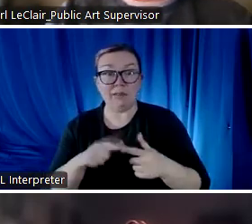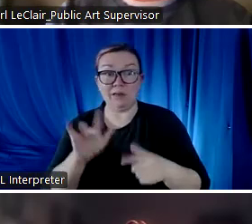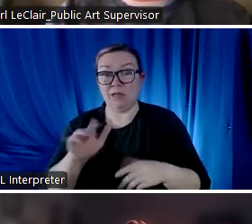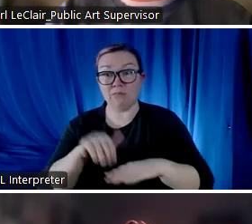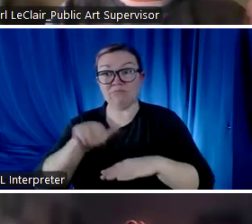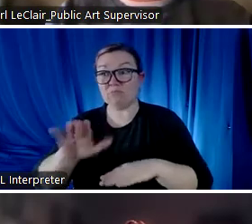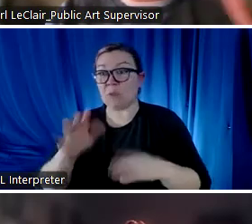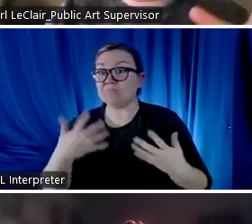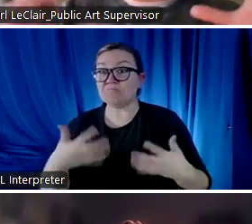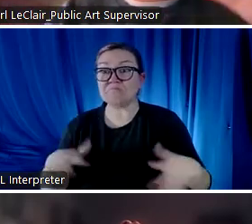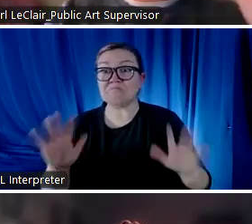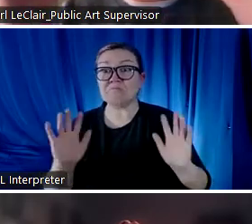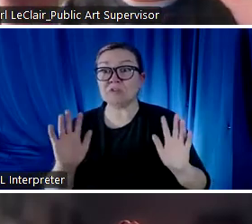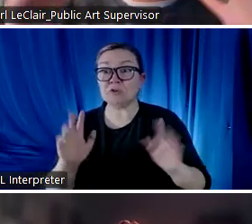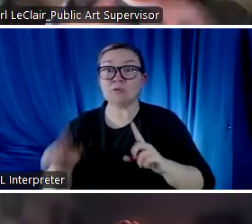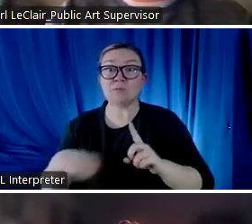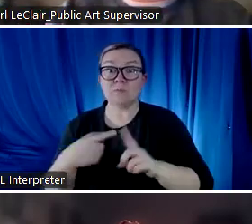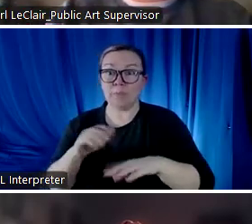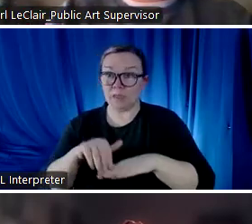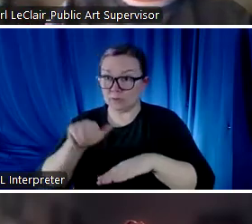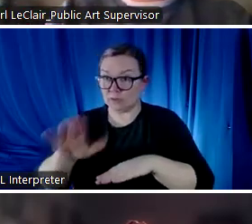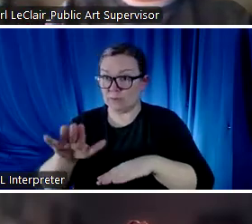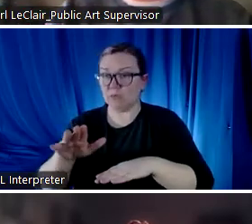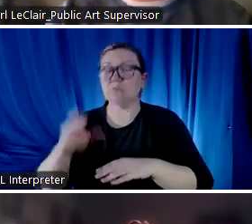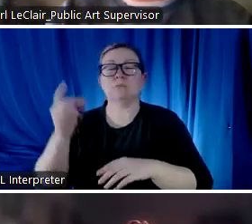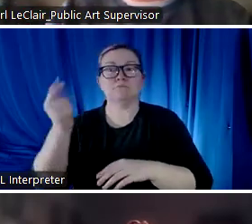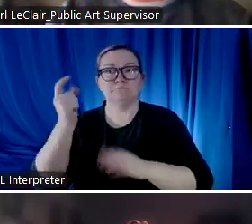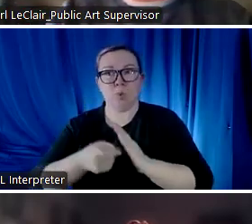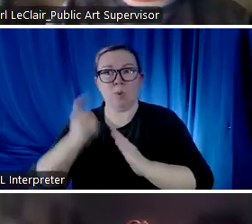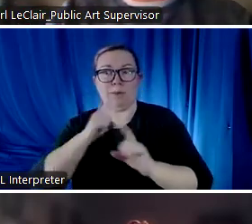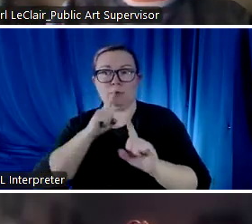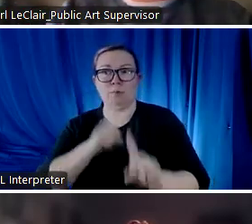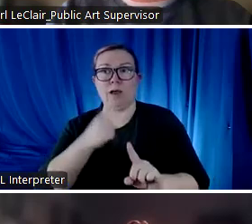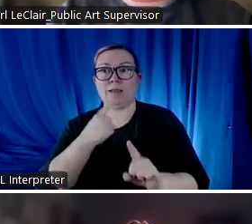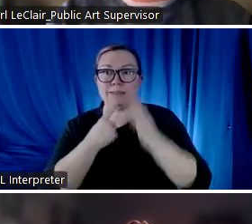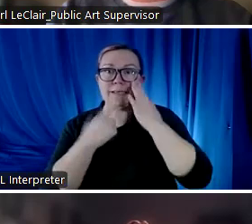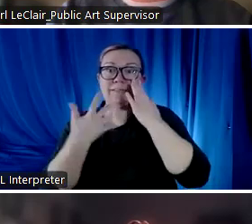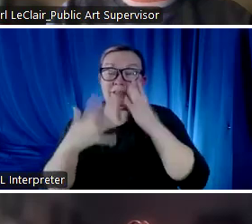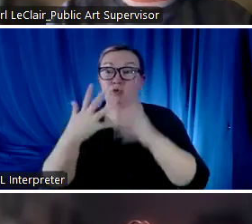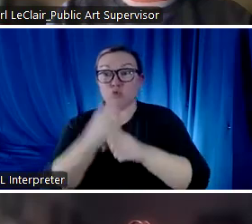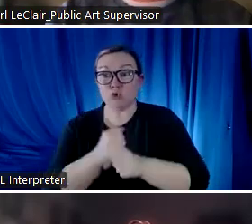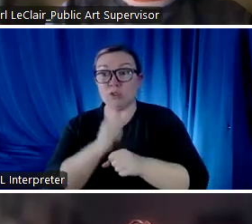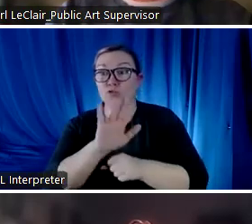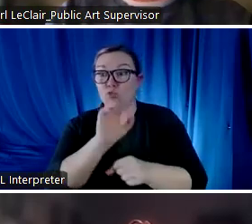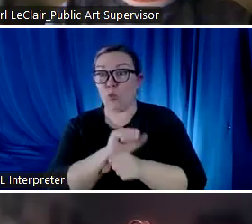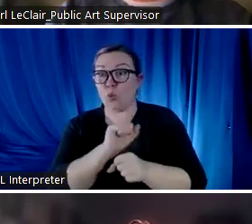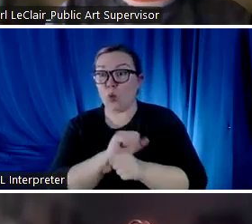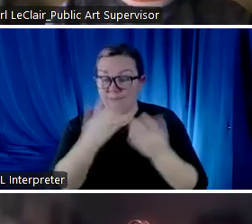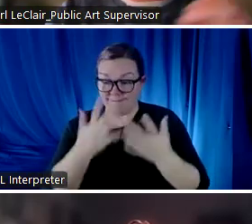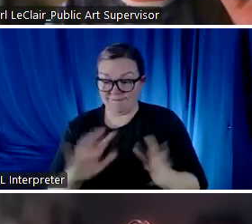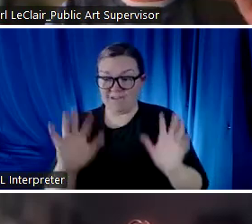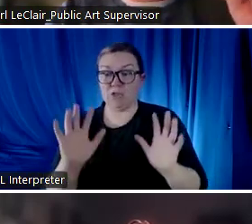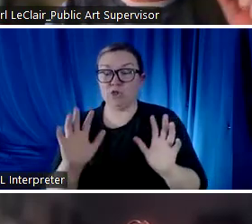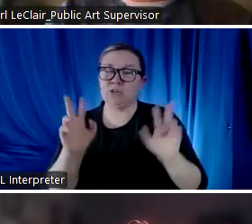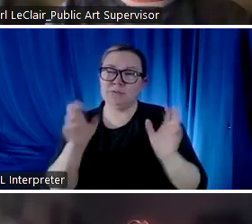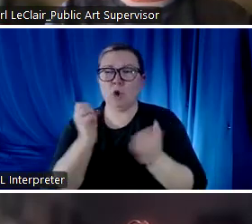And when you submit, you'll receive an automatic reply that we've received your work, and then it'll